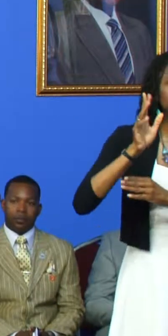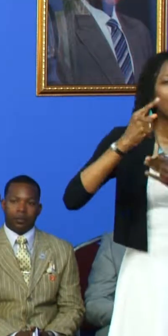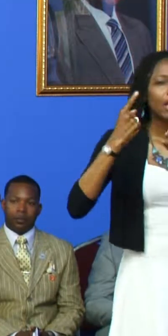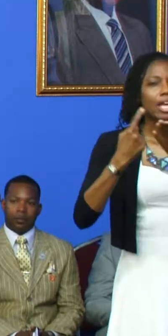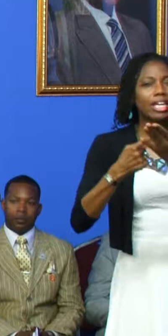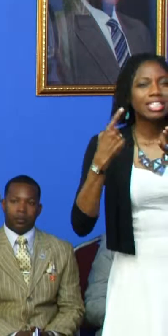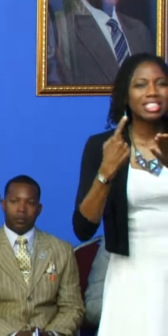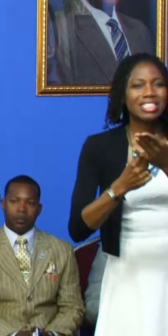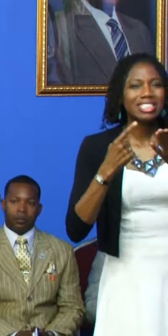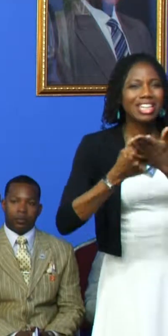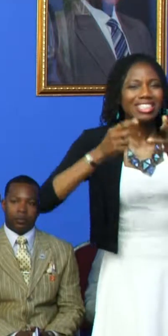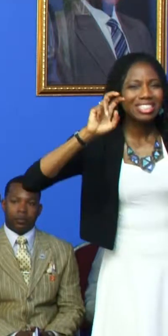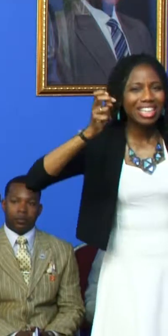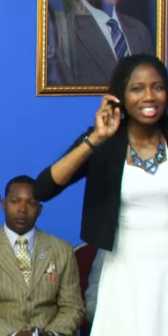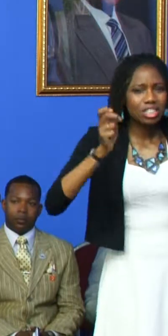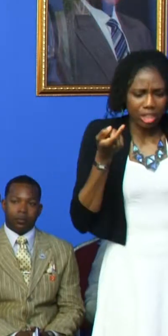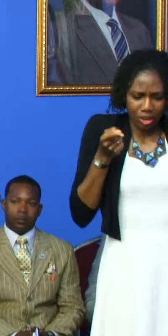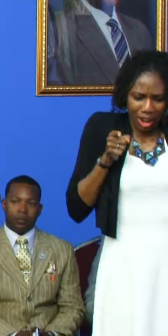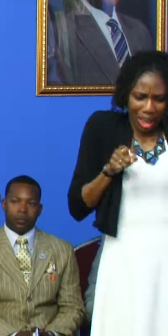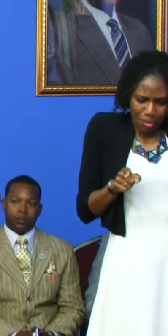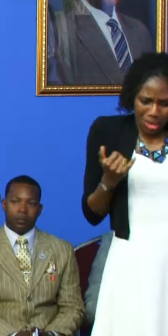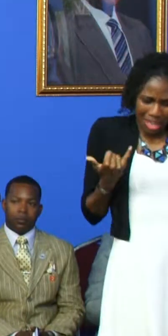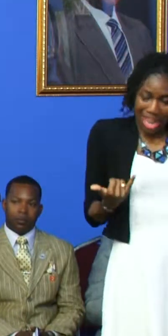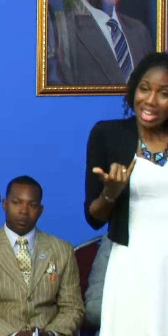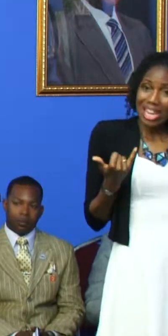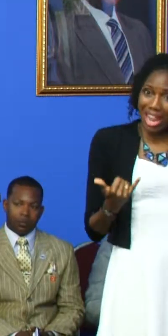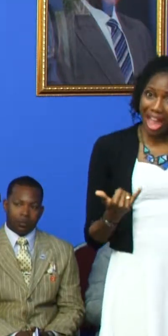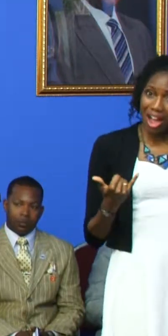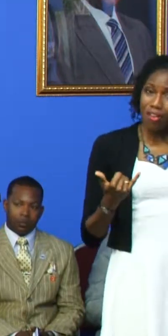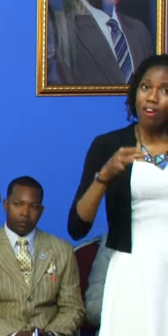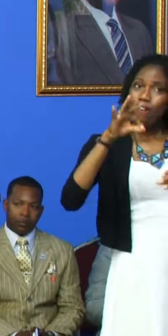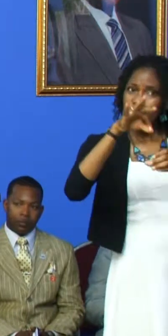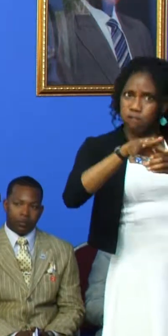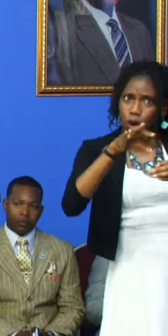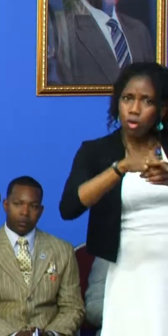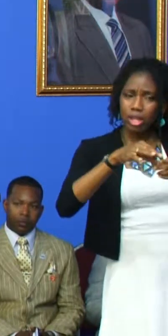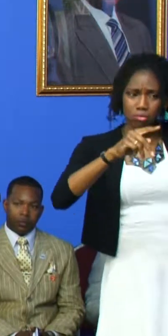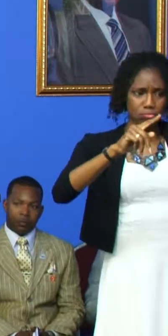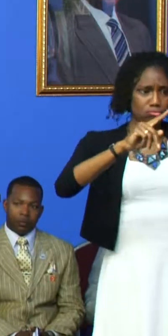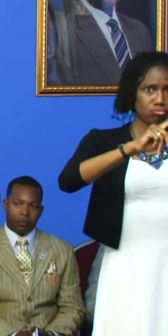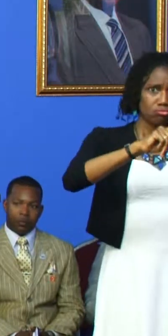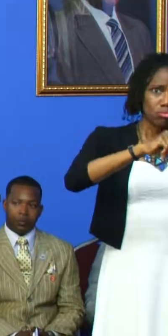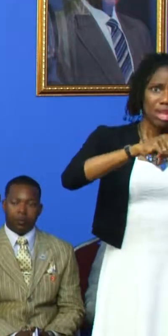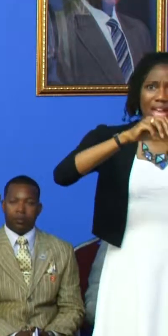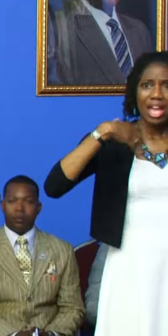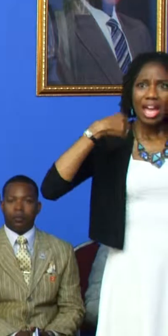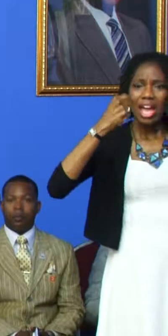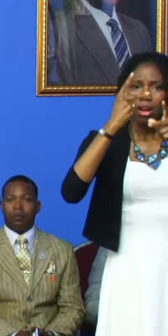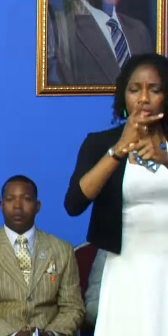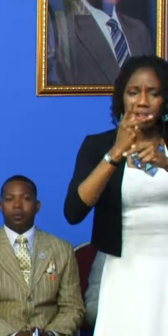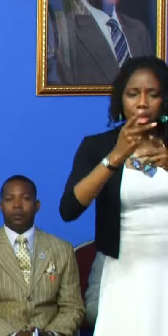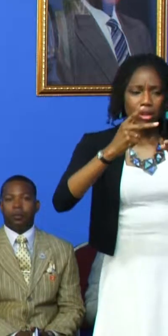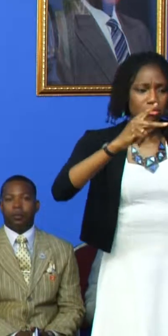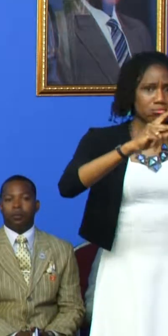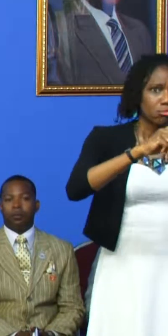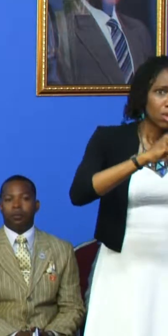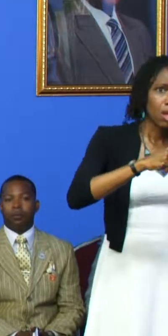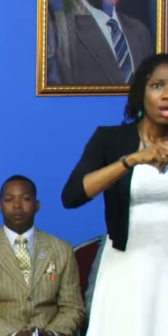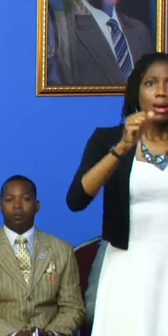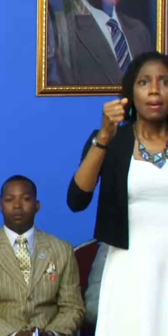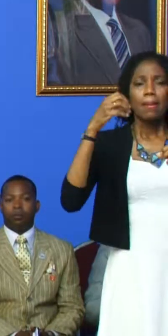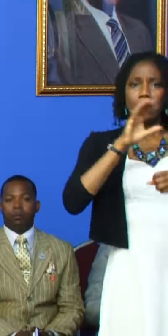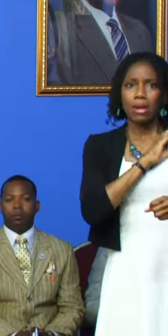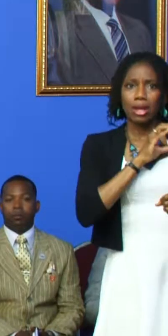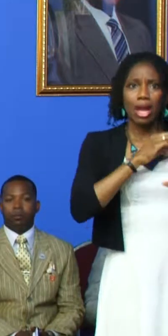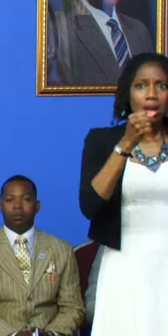we are faced with right now. He talked about voting. He talked about health care. He talked about police